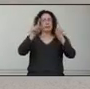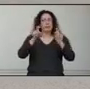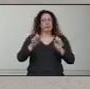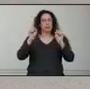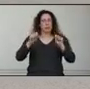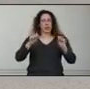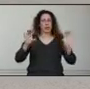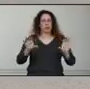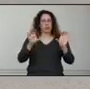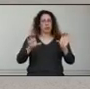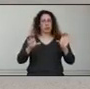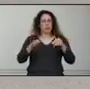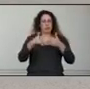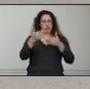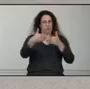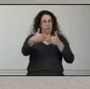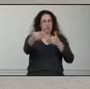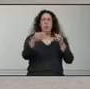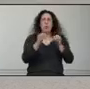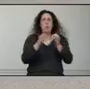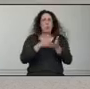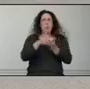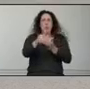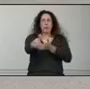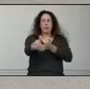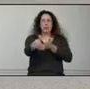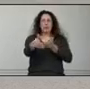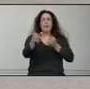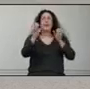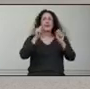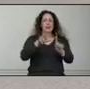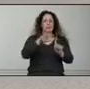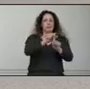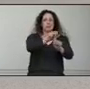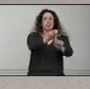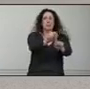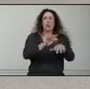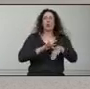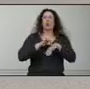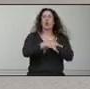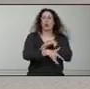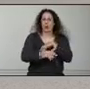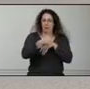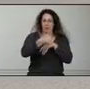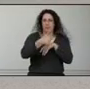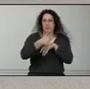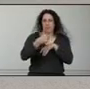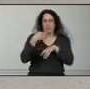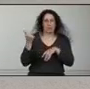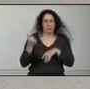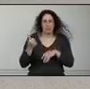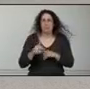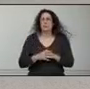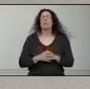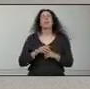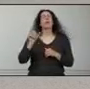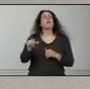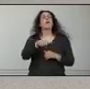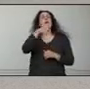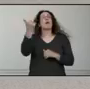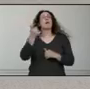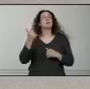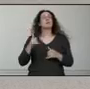more frequently you do testing, the earlier you can catch any outbreaks that are beginning. One other thing that we're doing